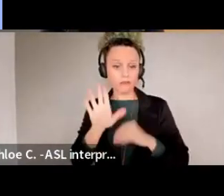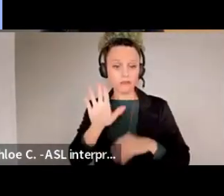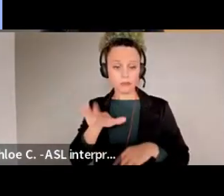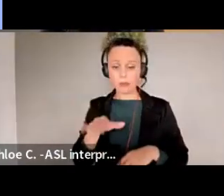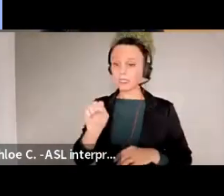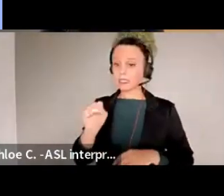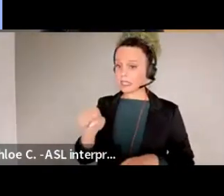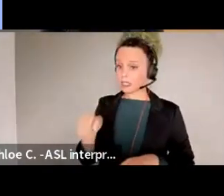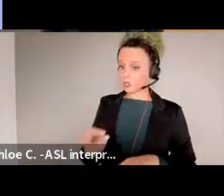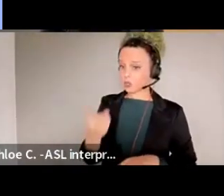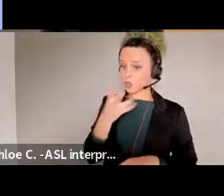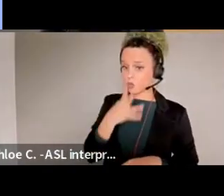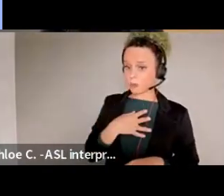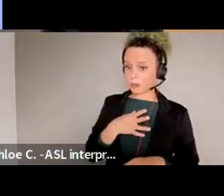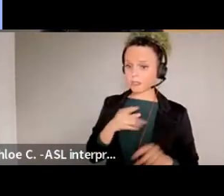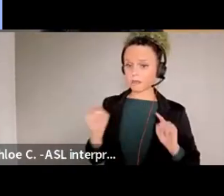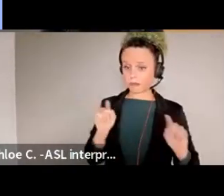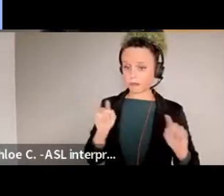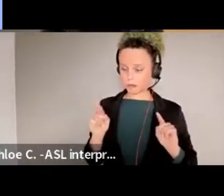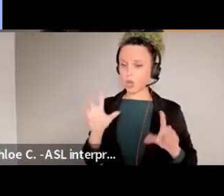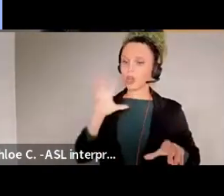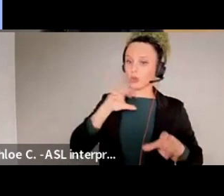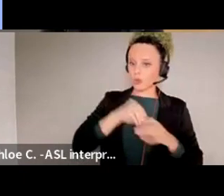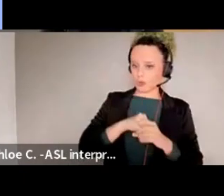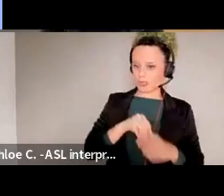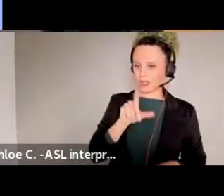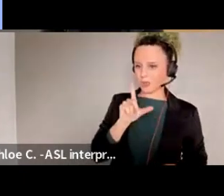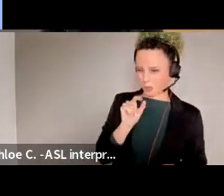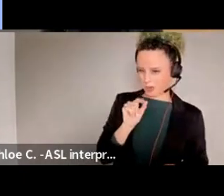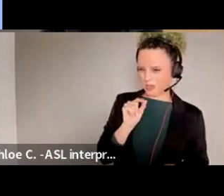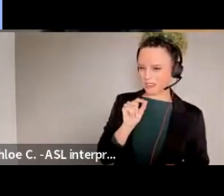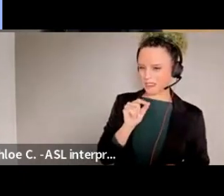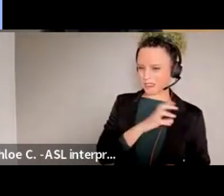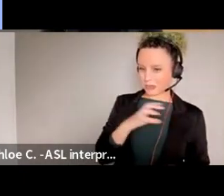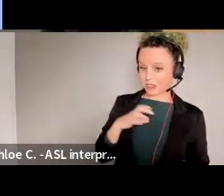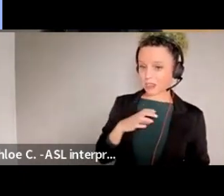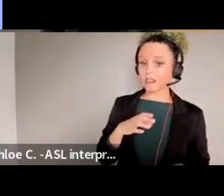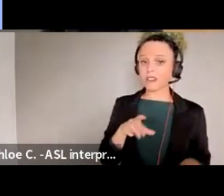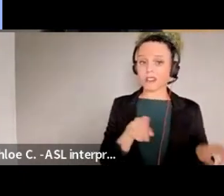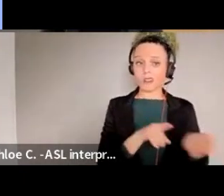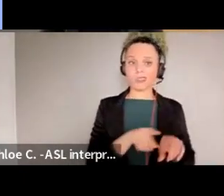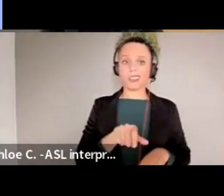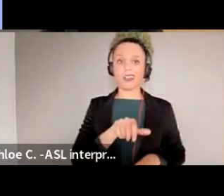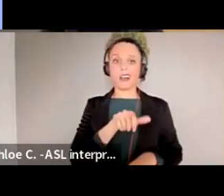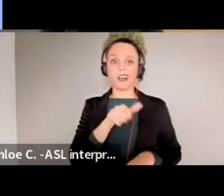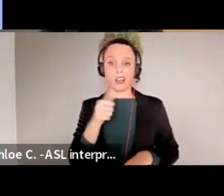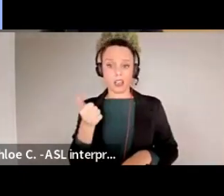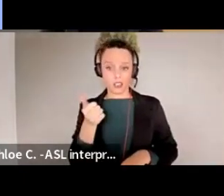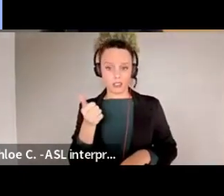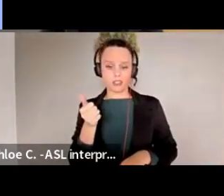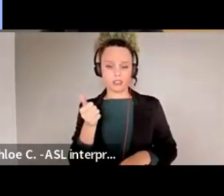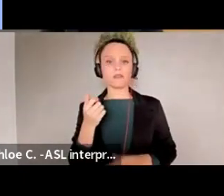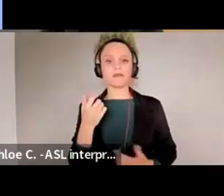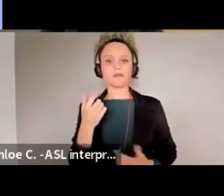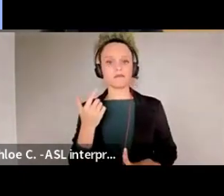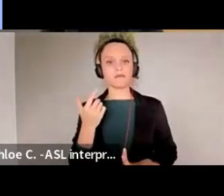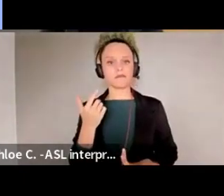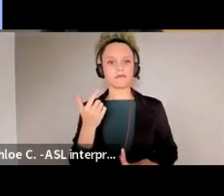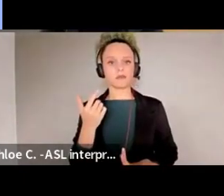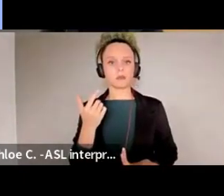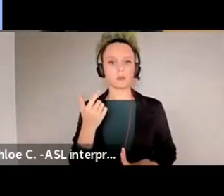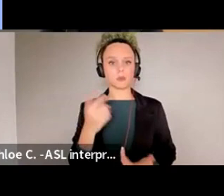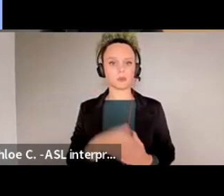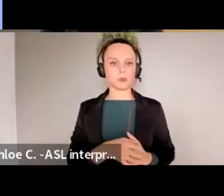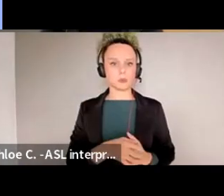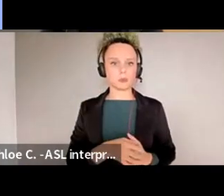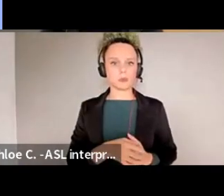Yes, the only part that I wanted to add is that while these 2 women, yes, are part of the 20,